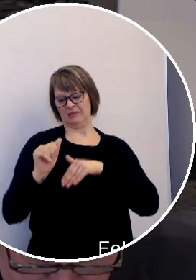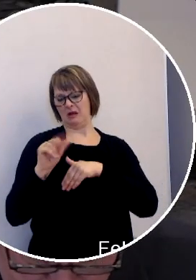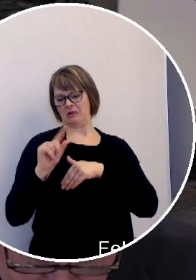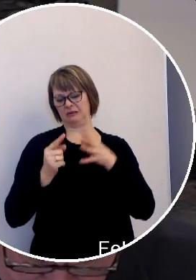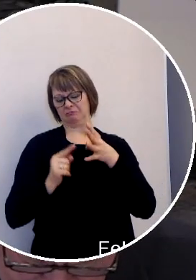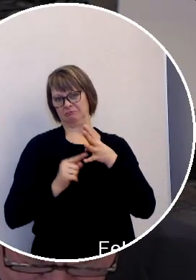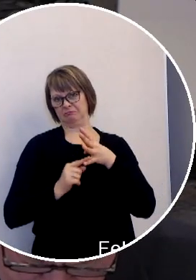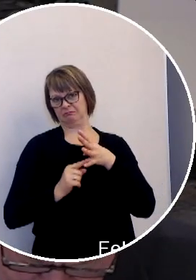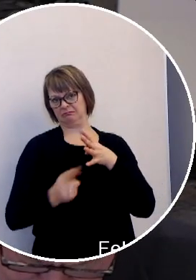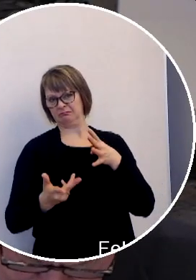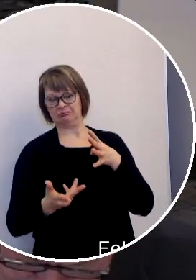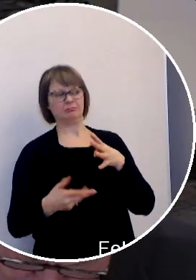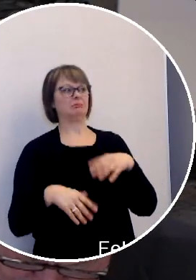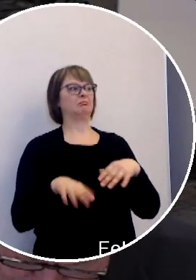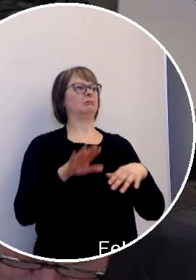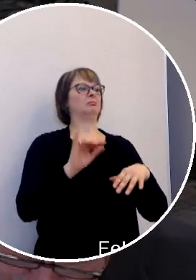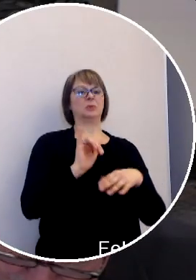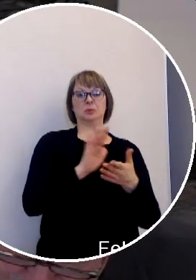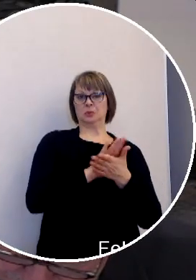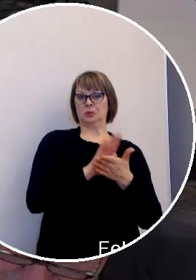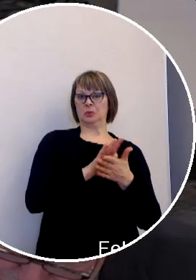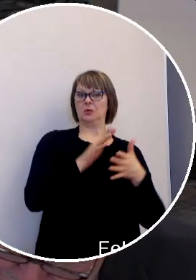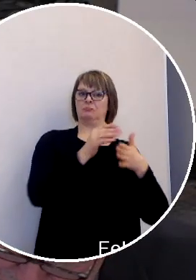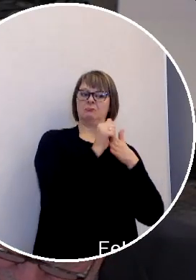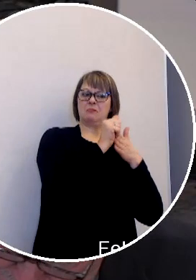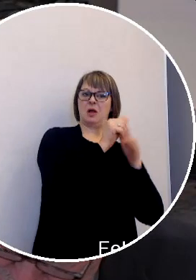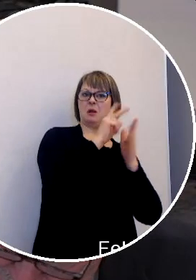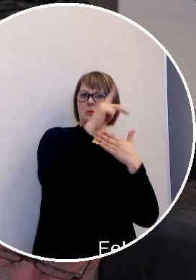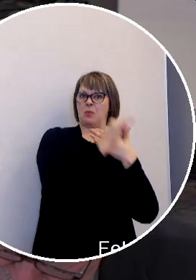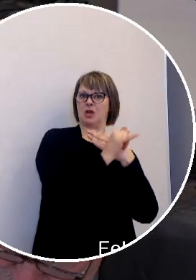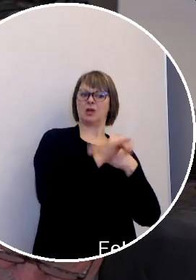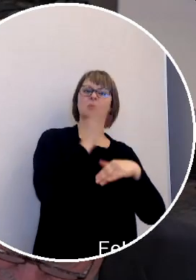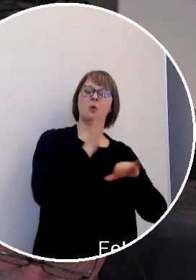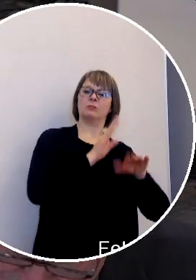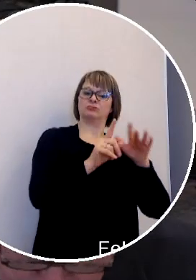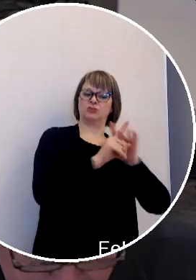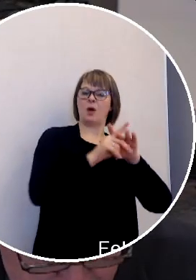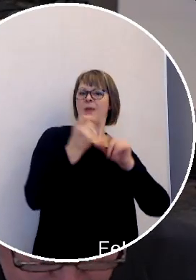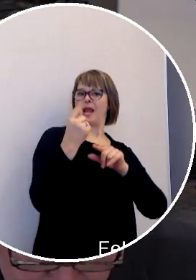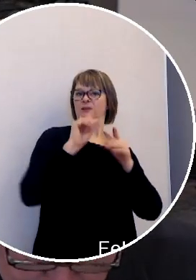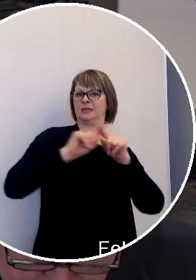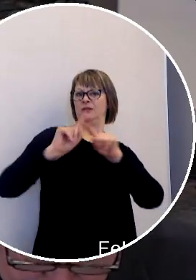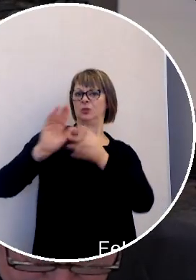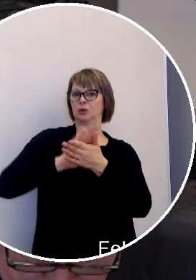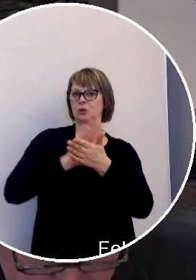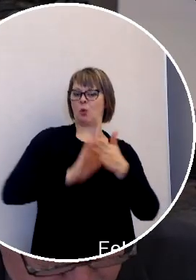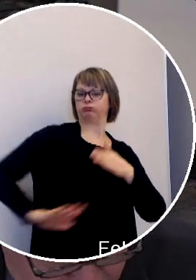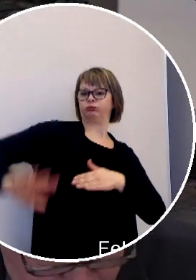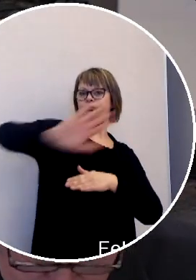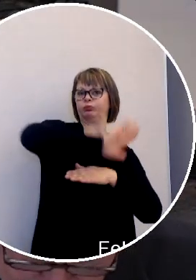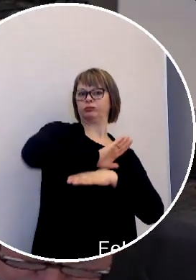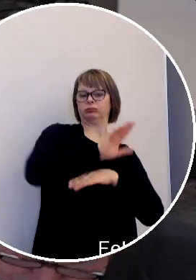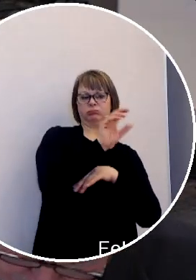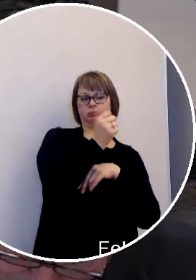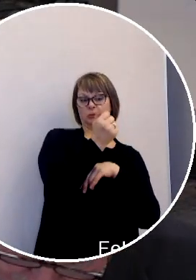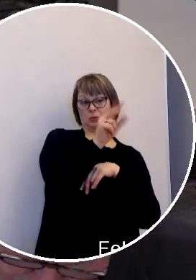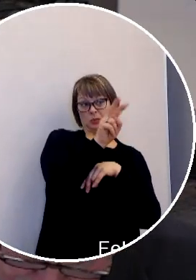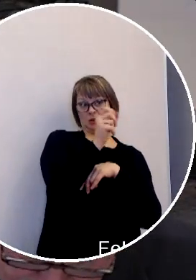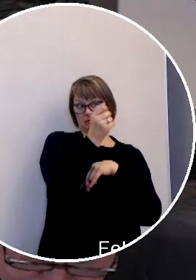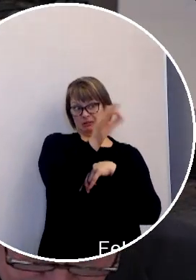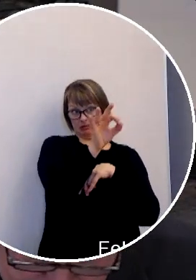also on School Food Guidelines Pilot Project, which will be run in 11 schools across the province in